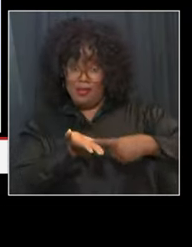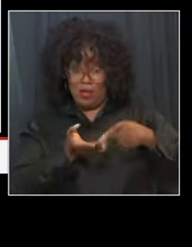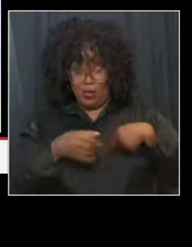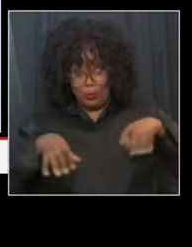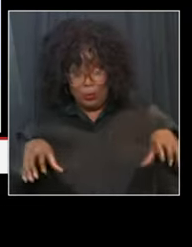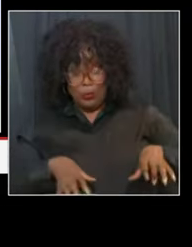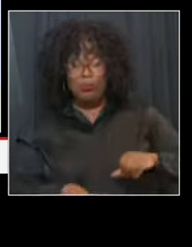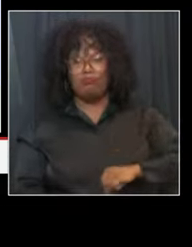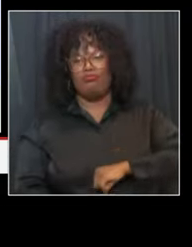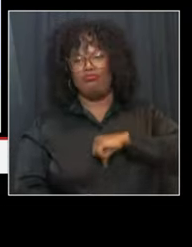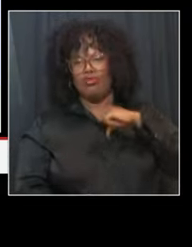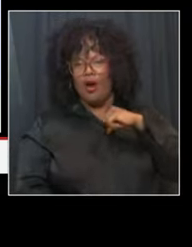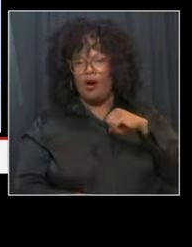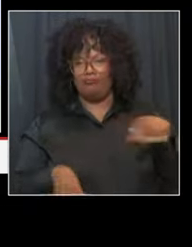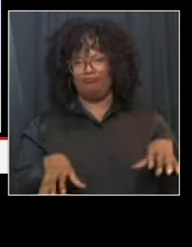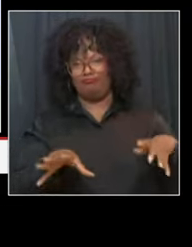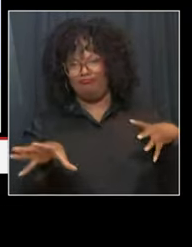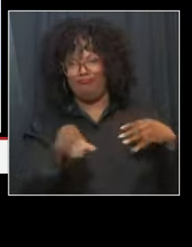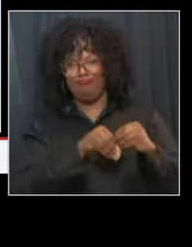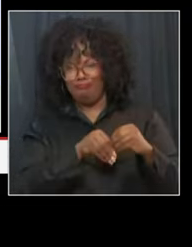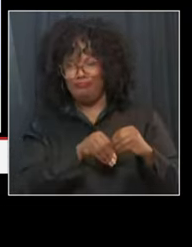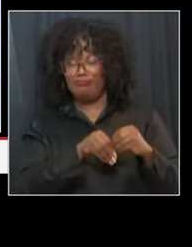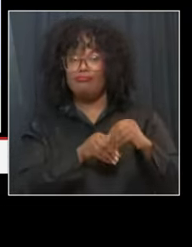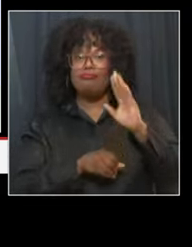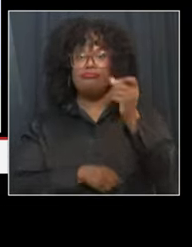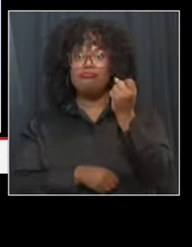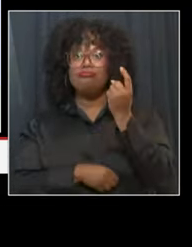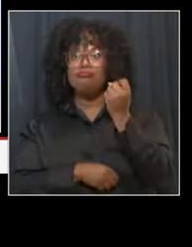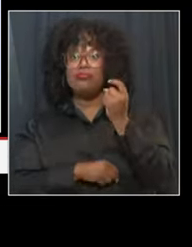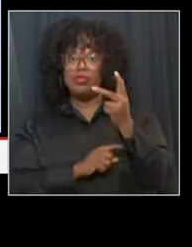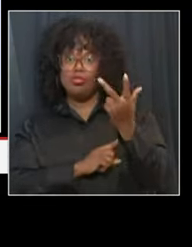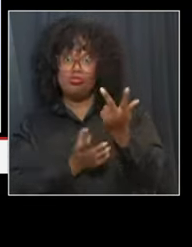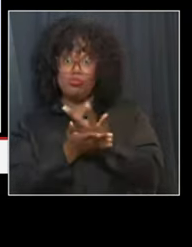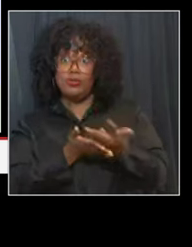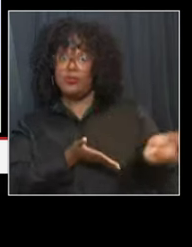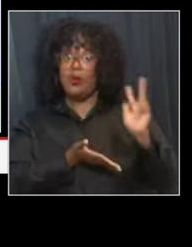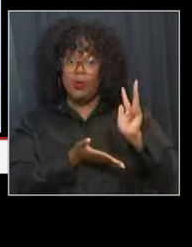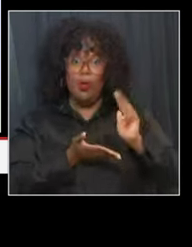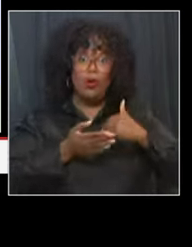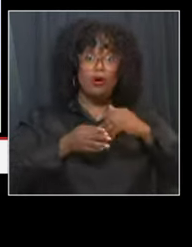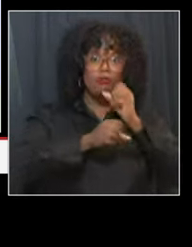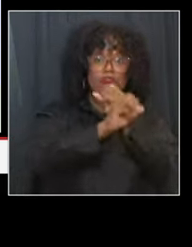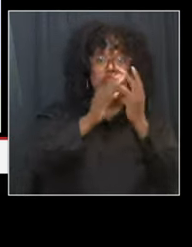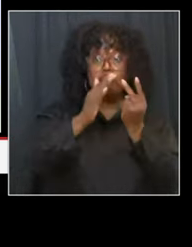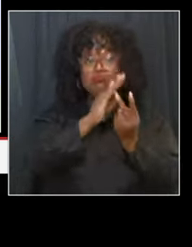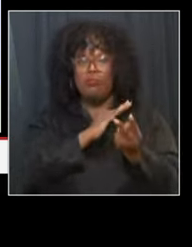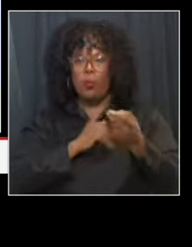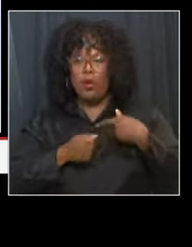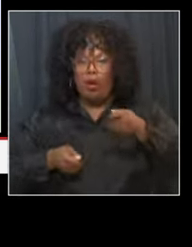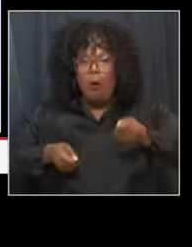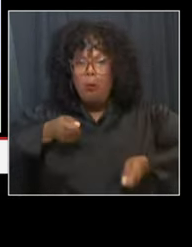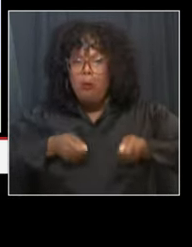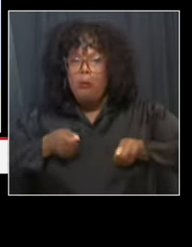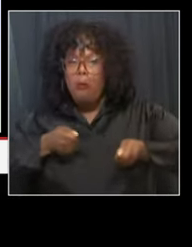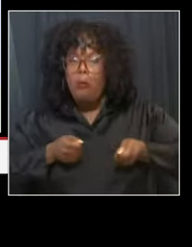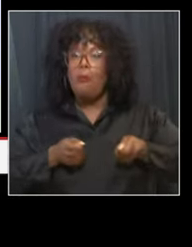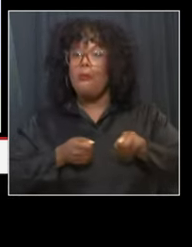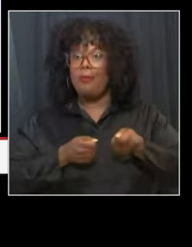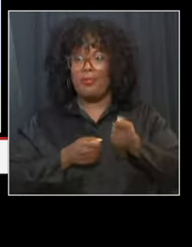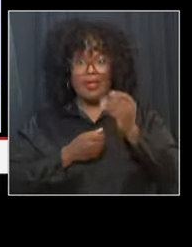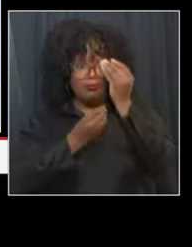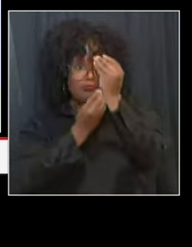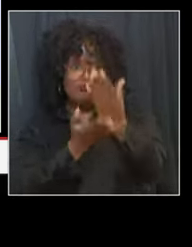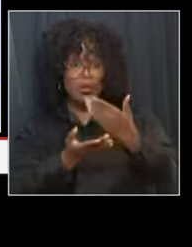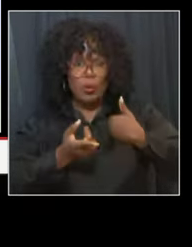could be a decision we made 3 weeks ago that something changes this summer. We have to work with you for an adjustment. So you'll find us very collaborative as you go through the